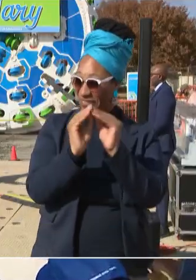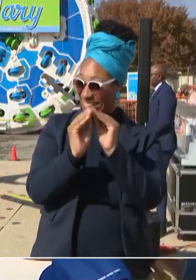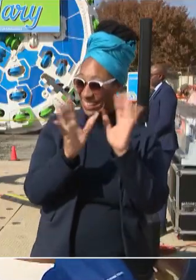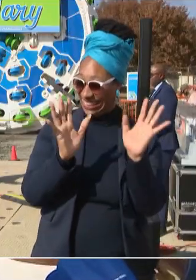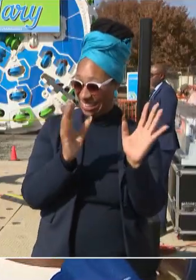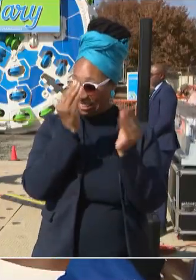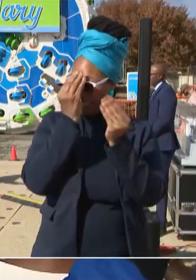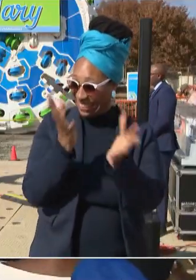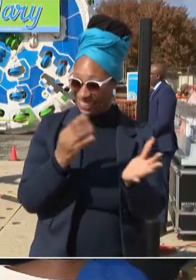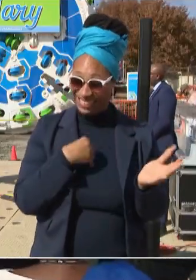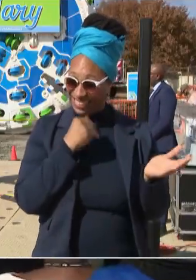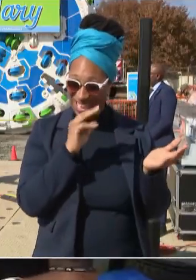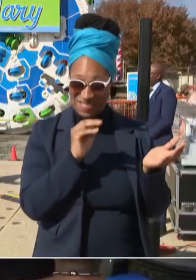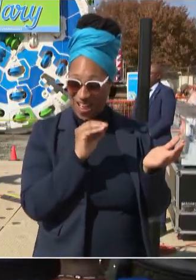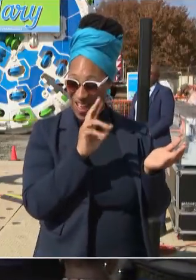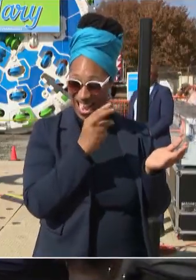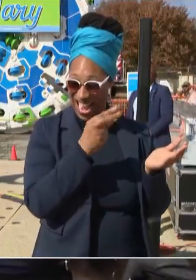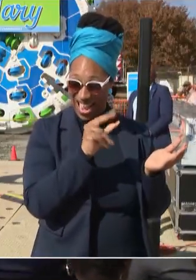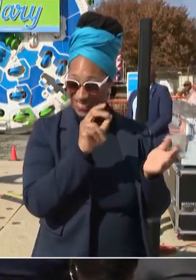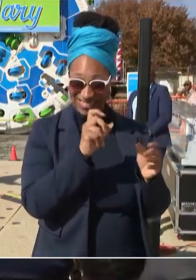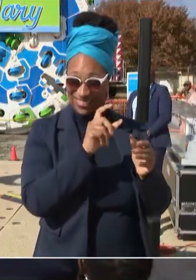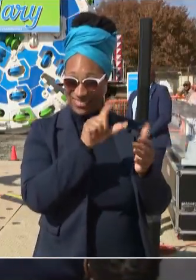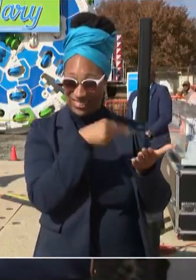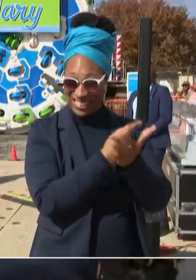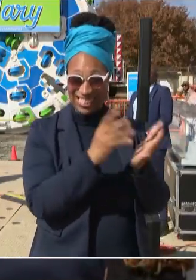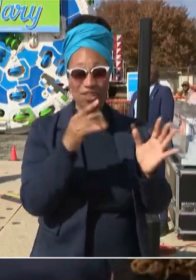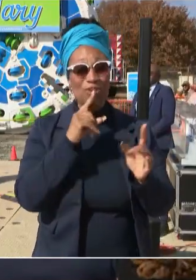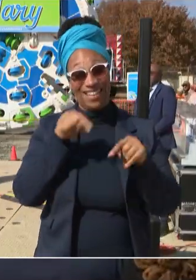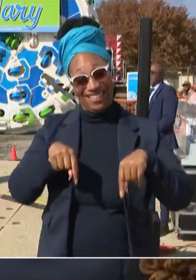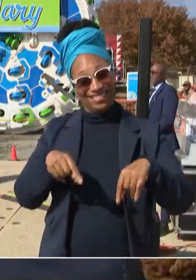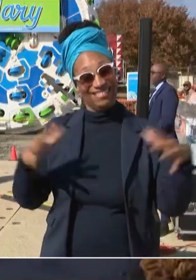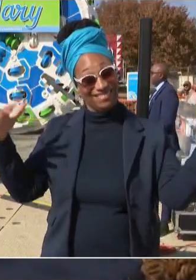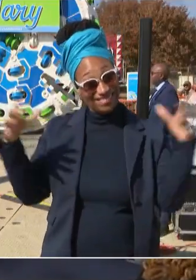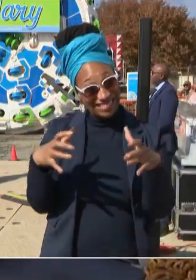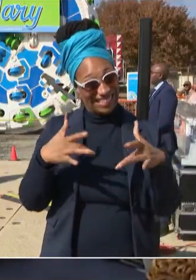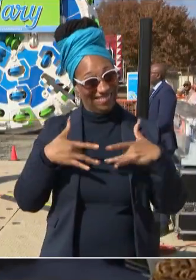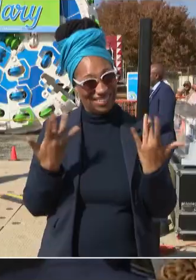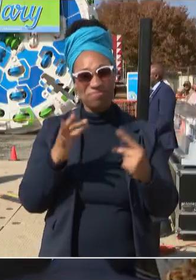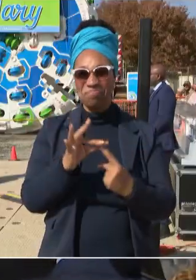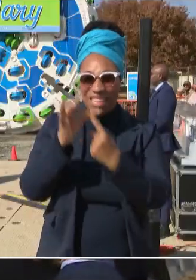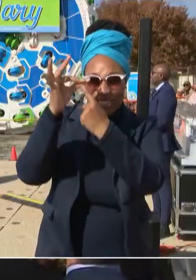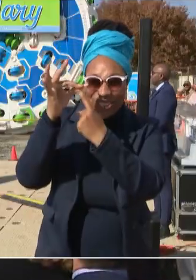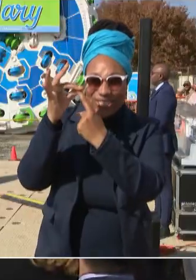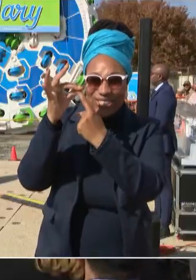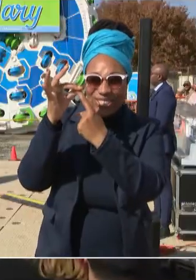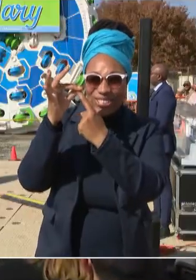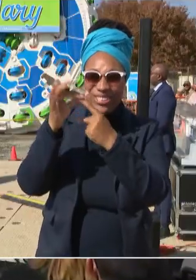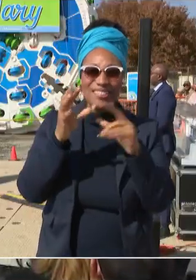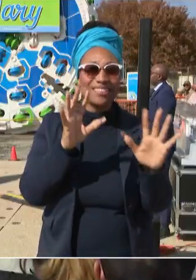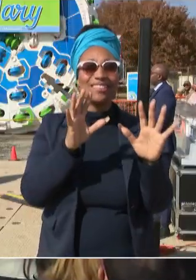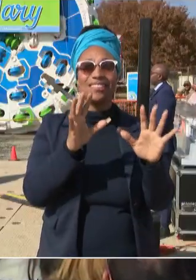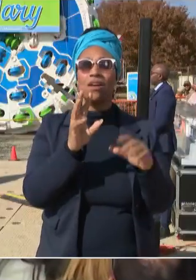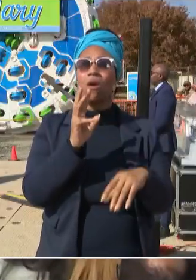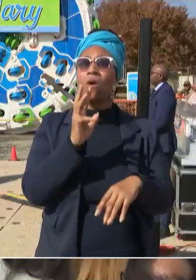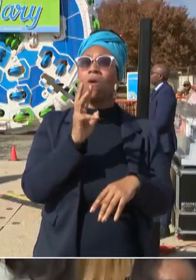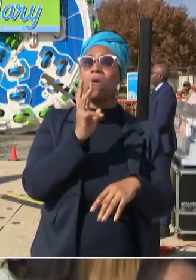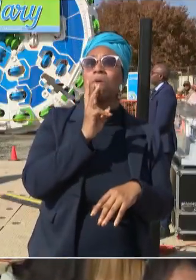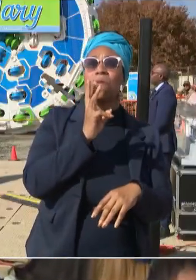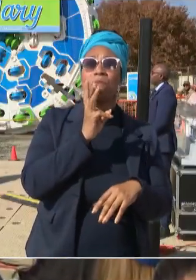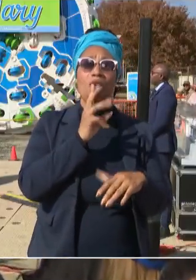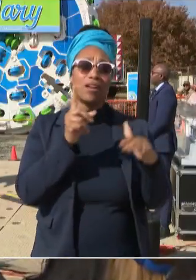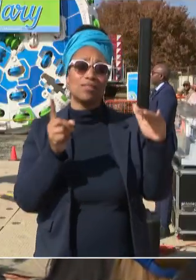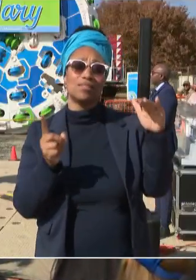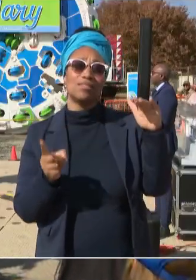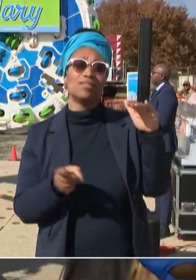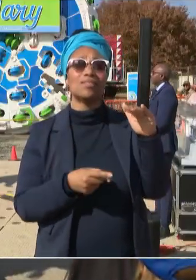What a special day this is that we come to bless this water tunnel system. Many of you are asking, well, what is a Baptist preacher